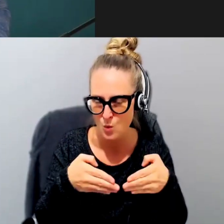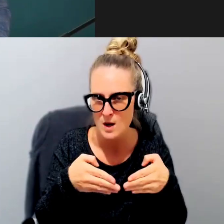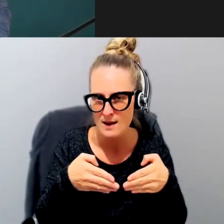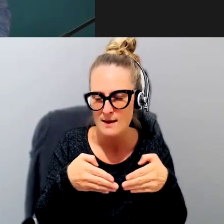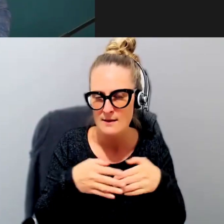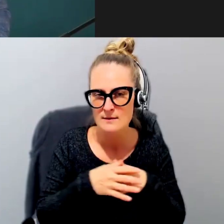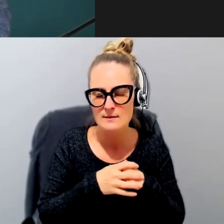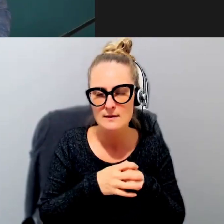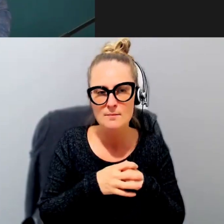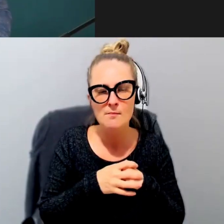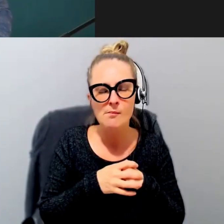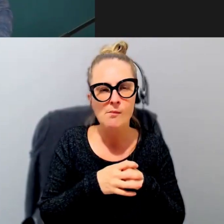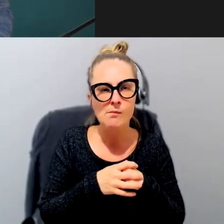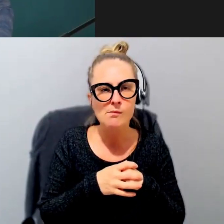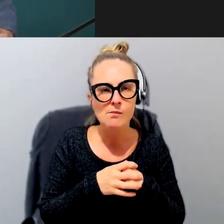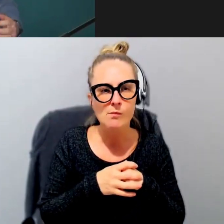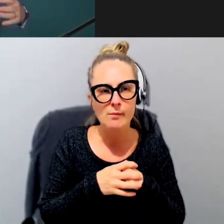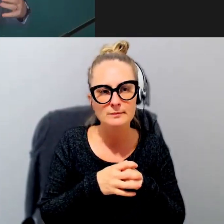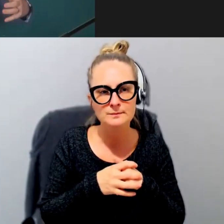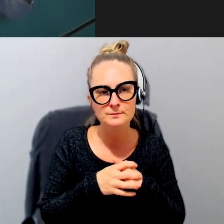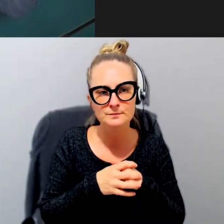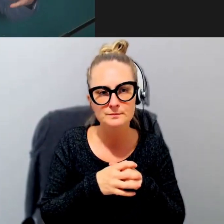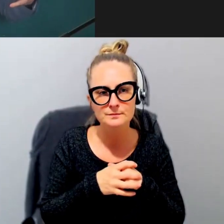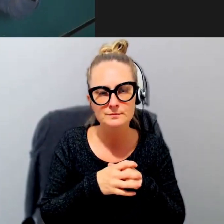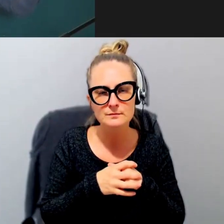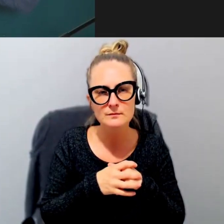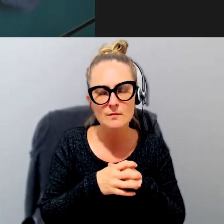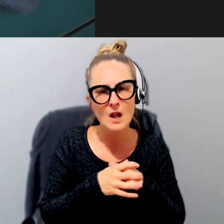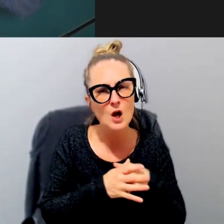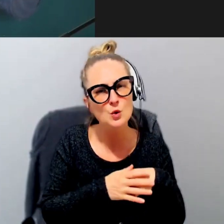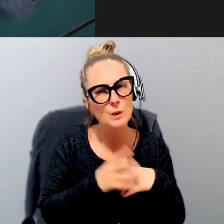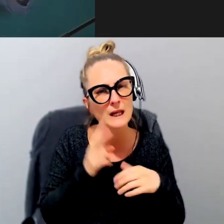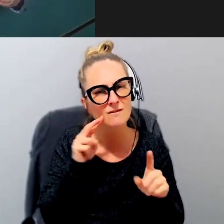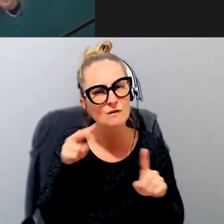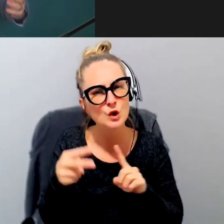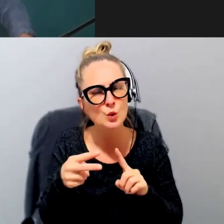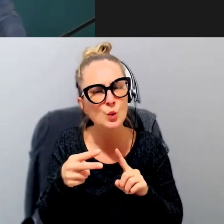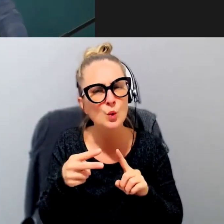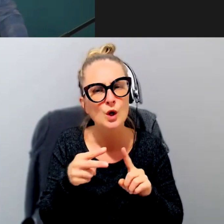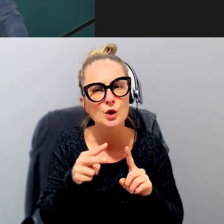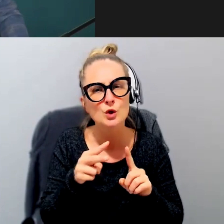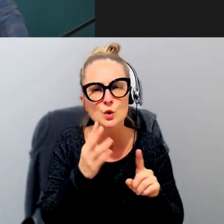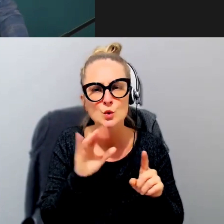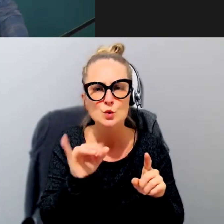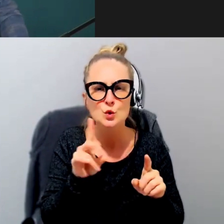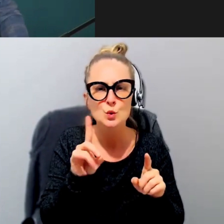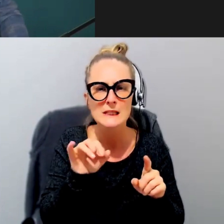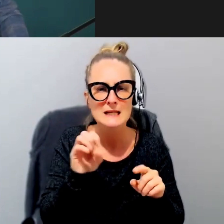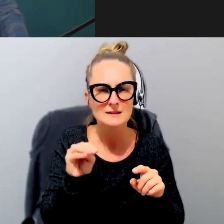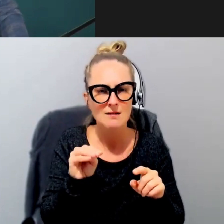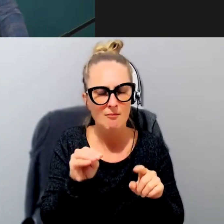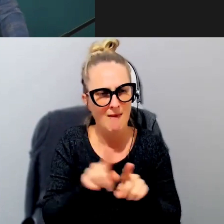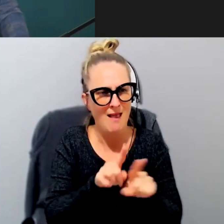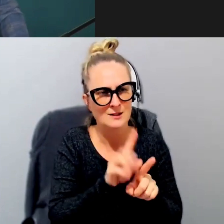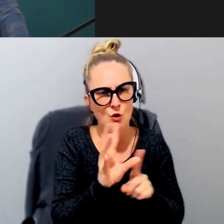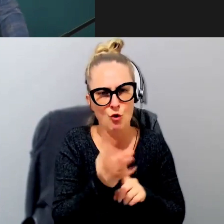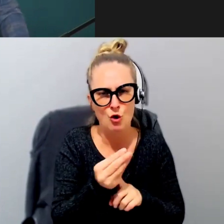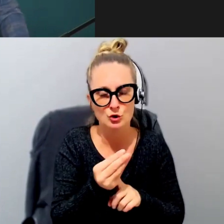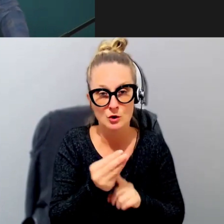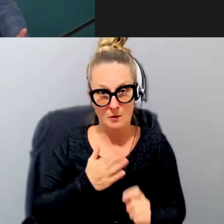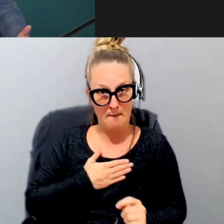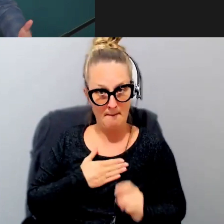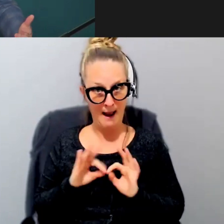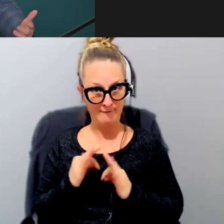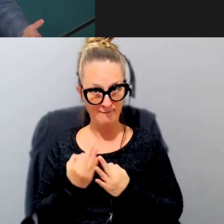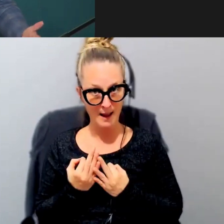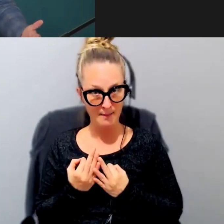is, how do we see Judaism as a culture? So when you talk about my own family, there's